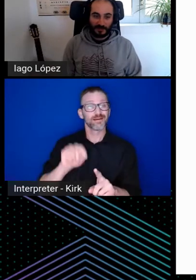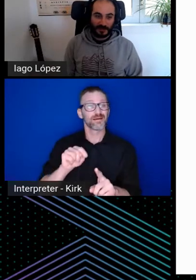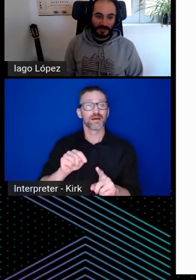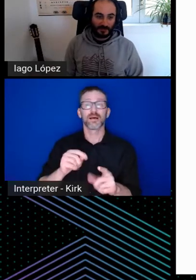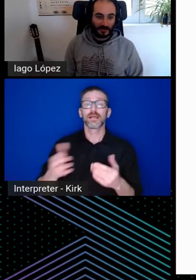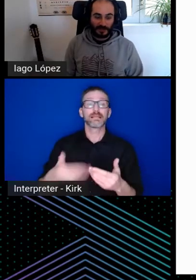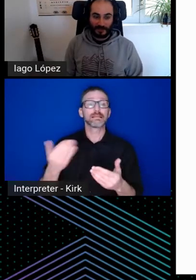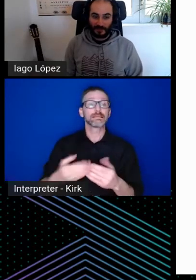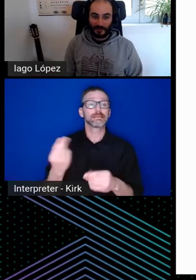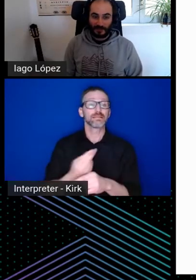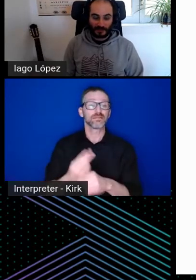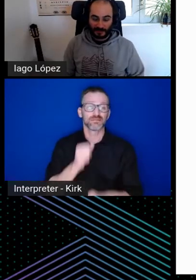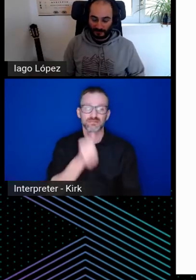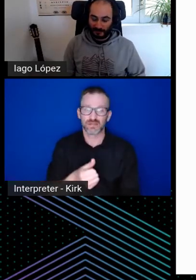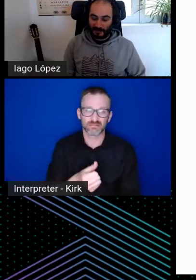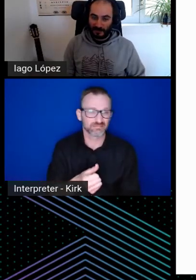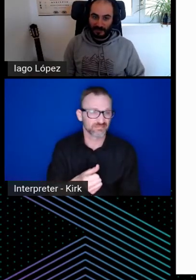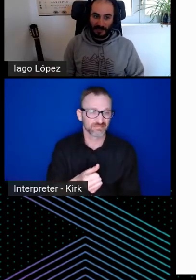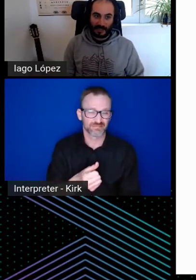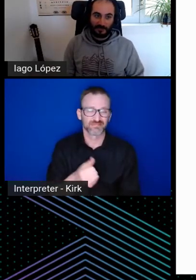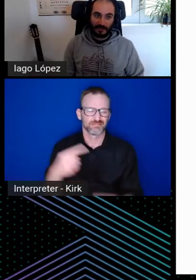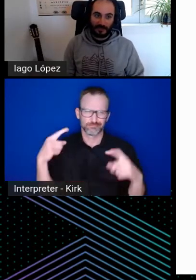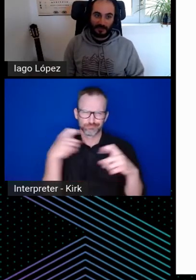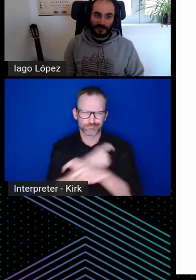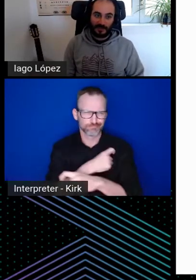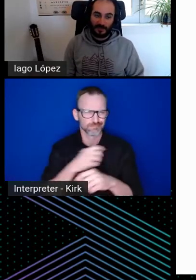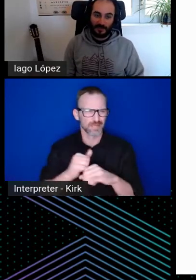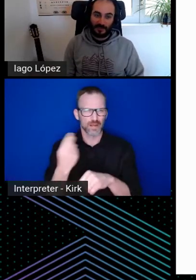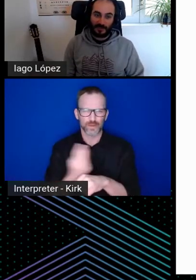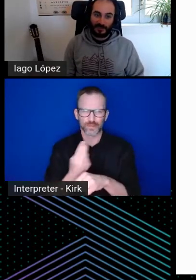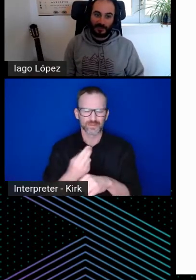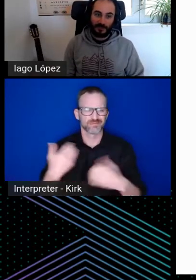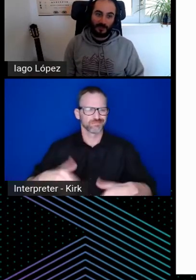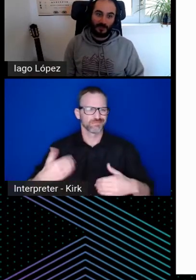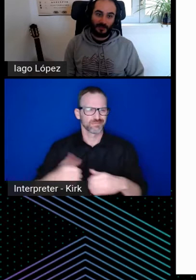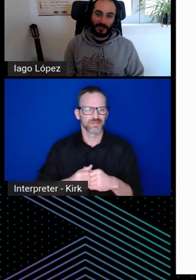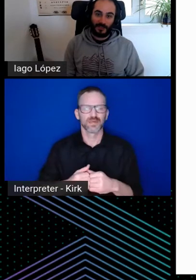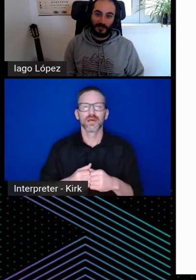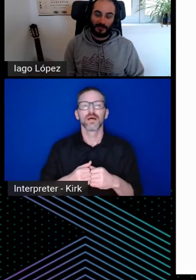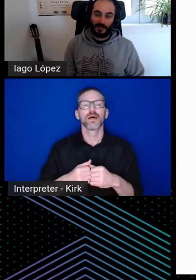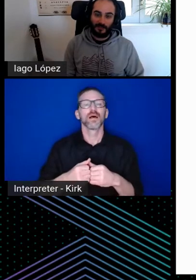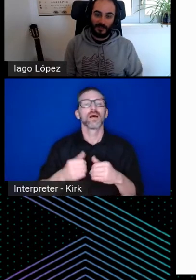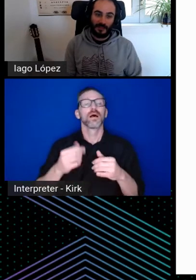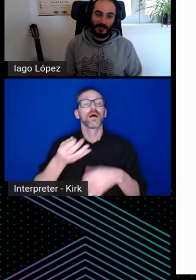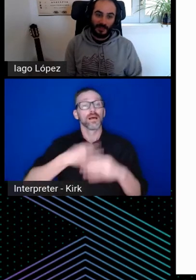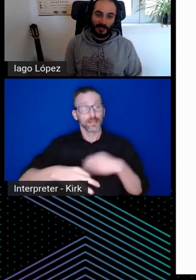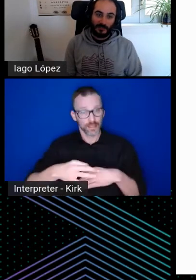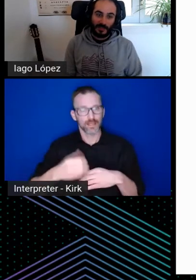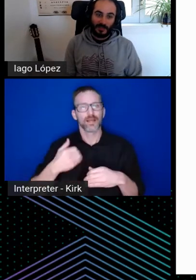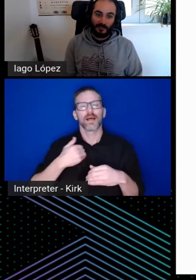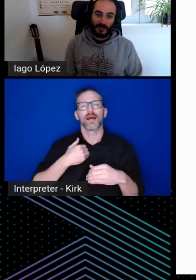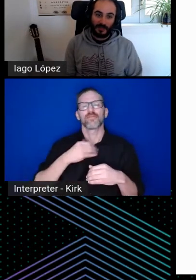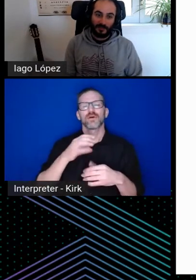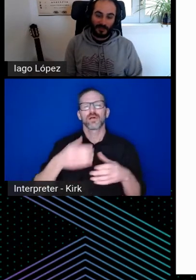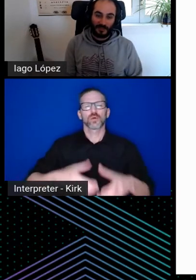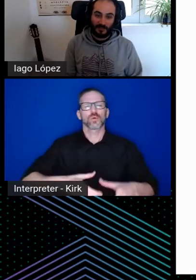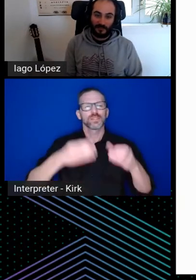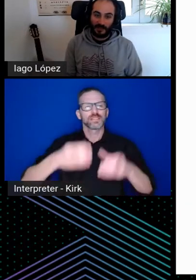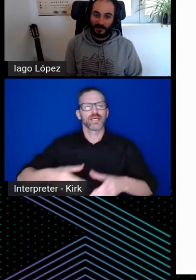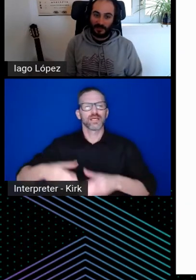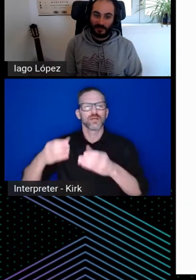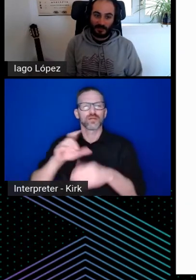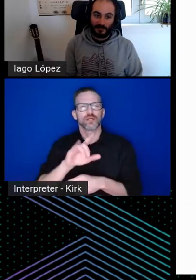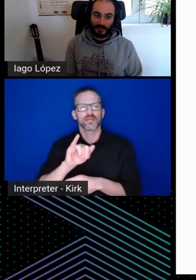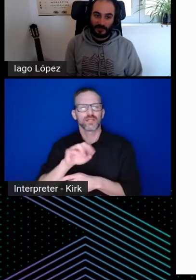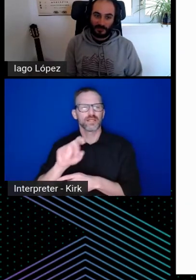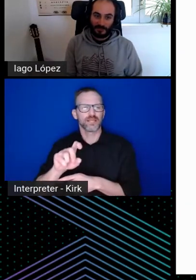user-friendly, I would say, we have this concept called Container Linux config, which is a friendlier version of